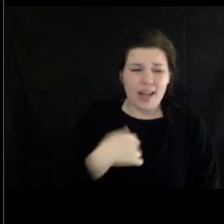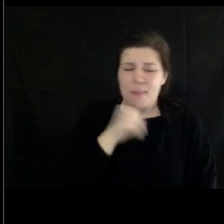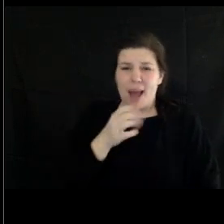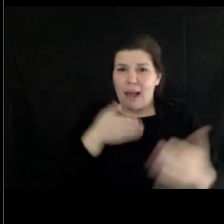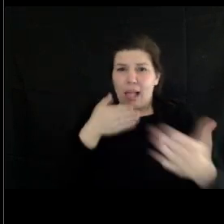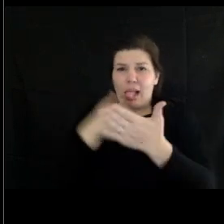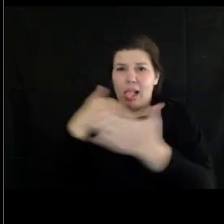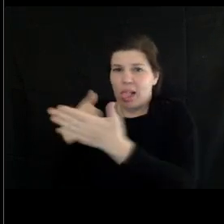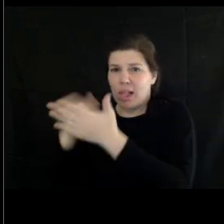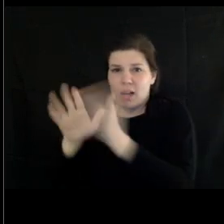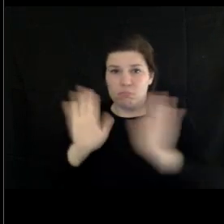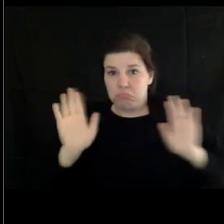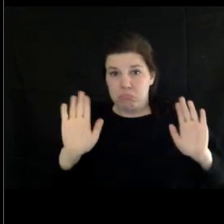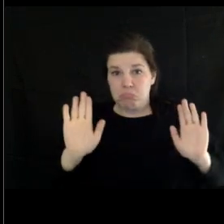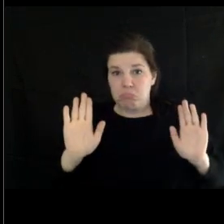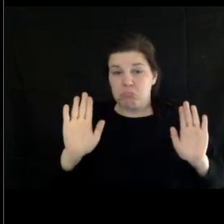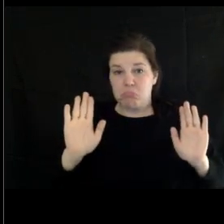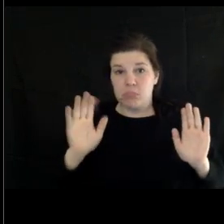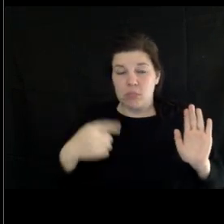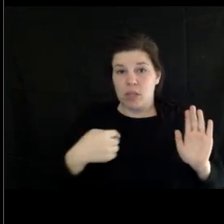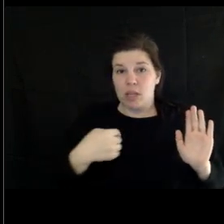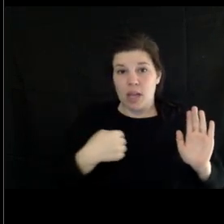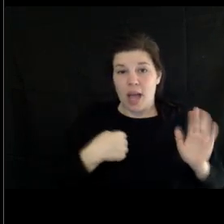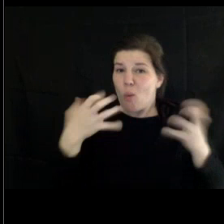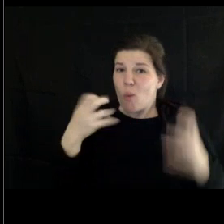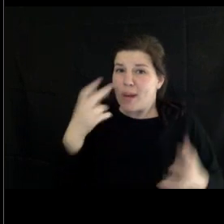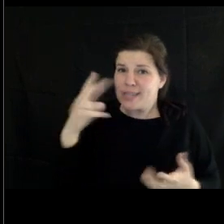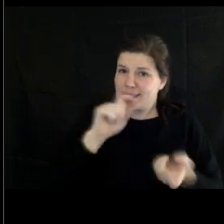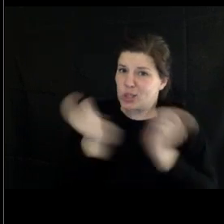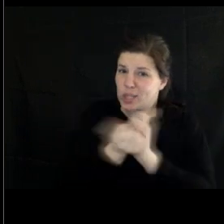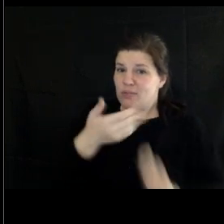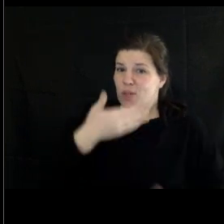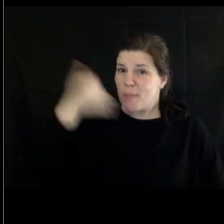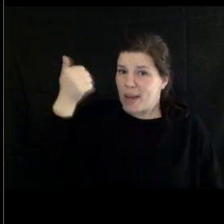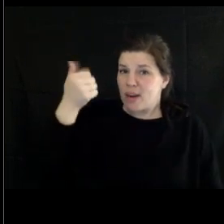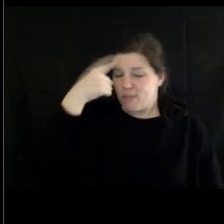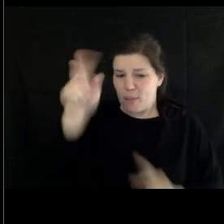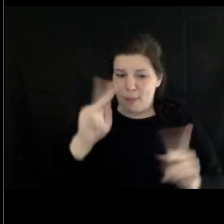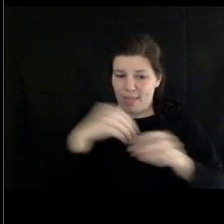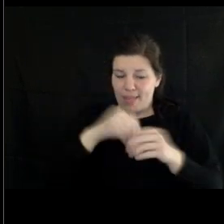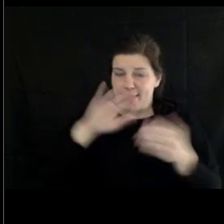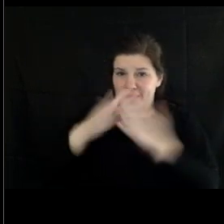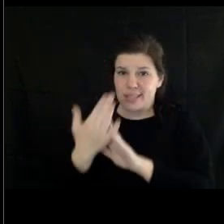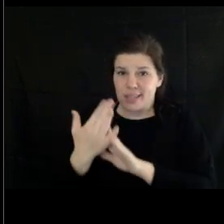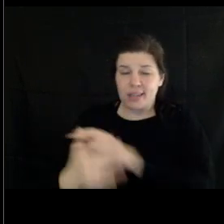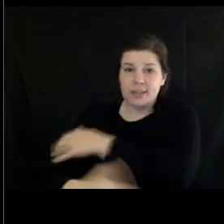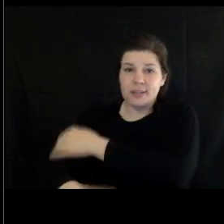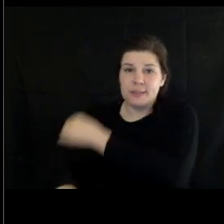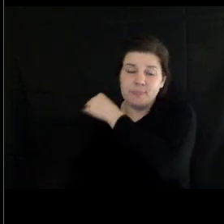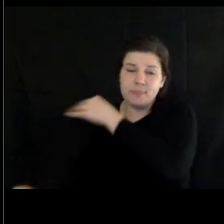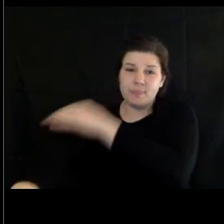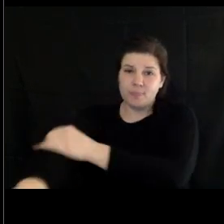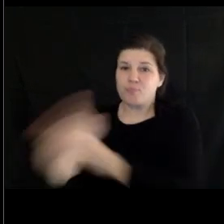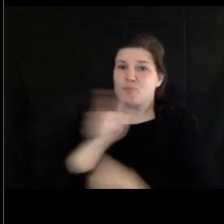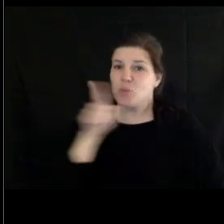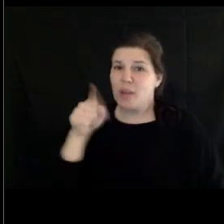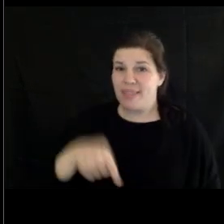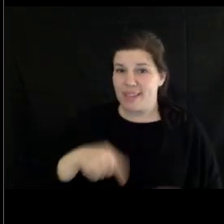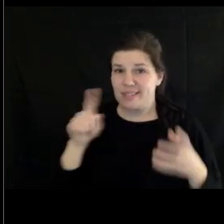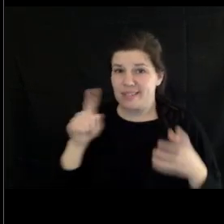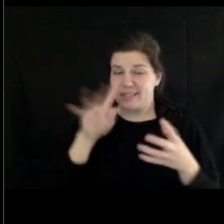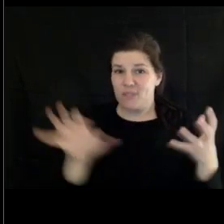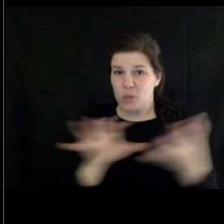grudges, things of that nature. Believe me, I want to see better change for the better for the people in the city. And man, this is really too confusing, and my spirit